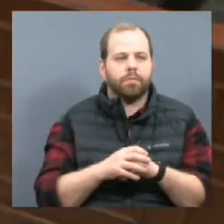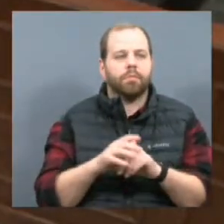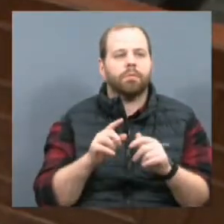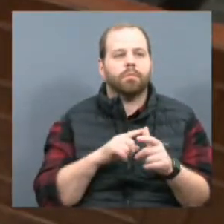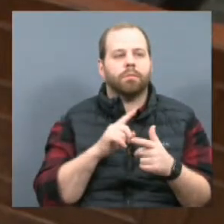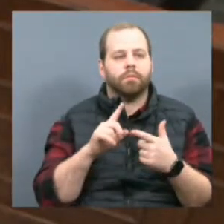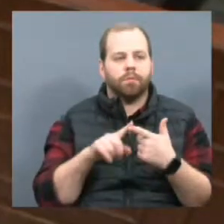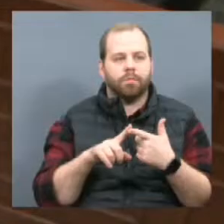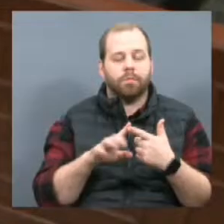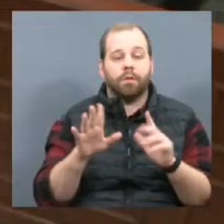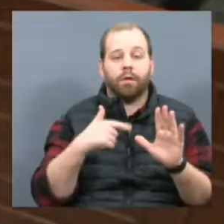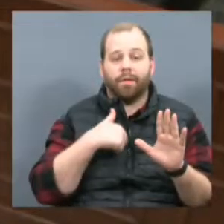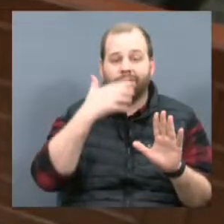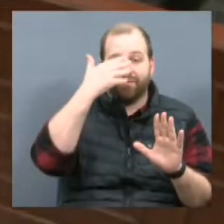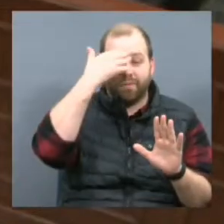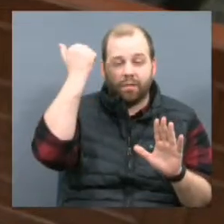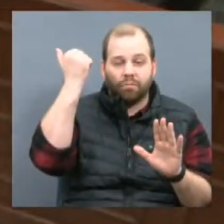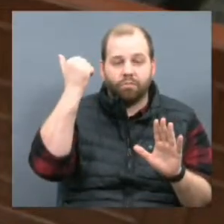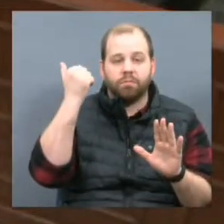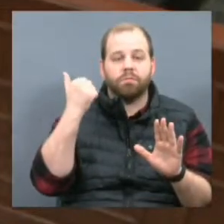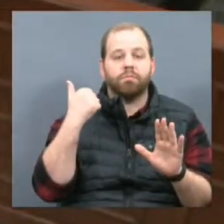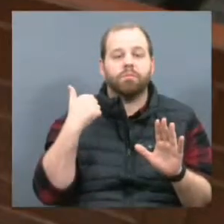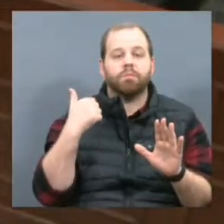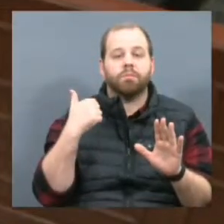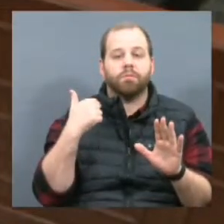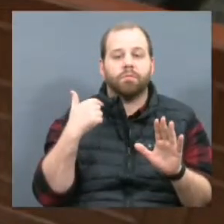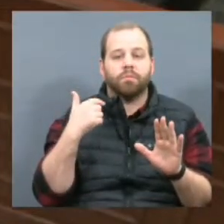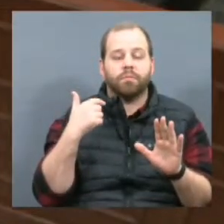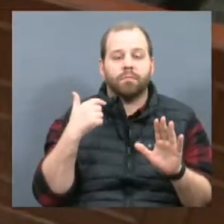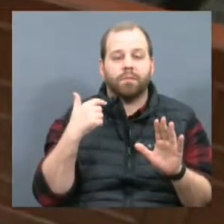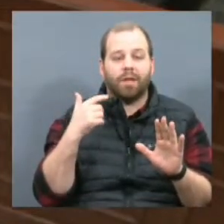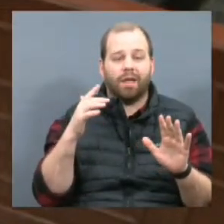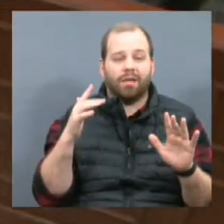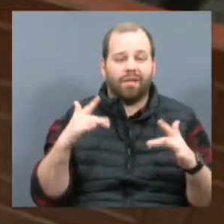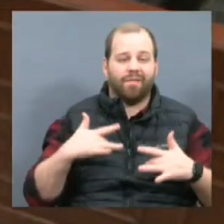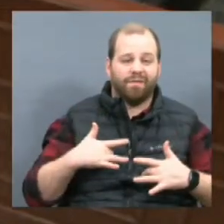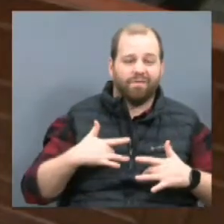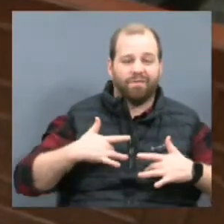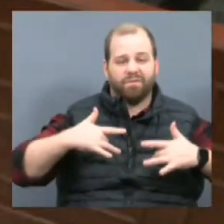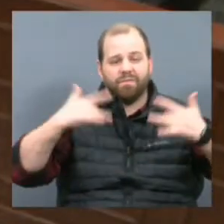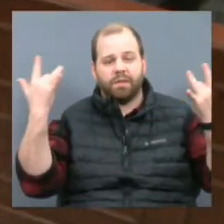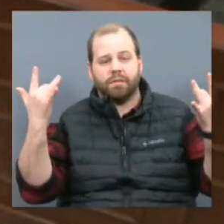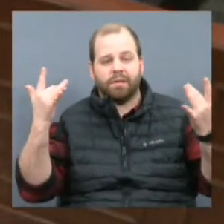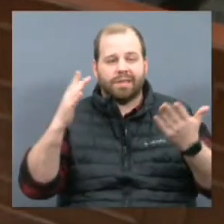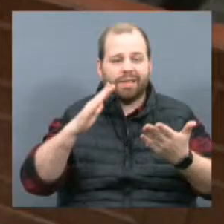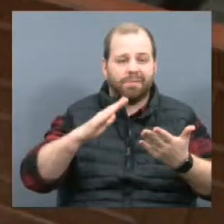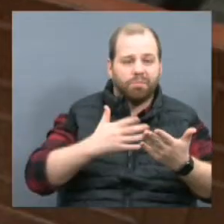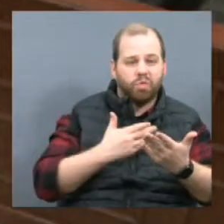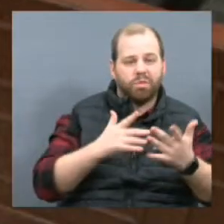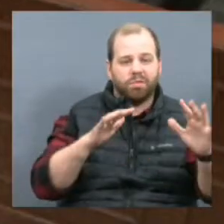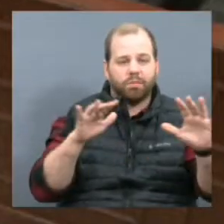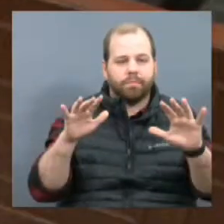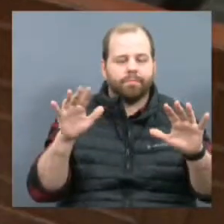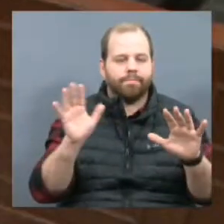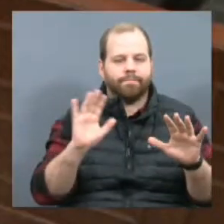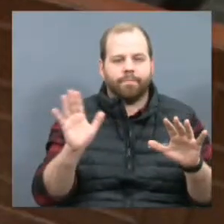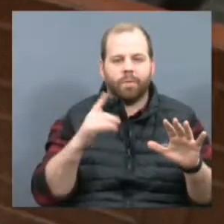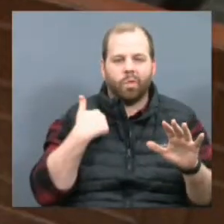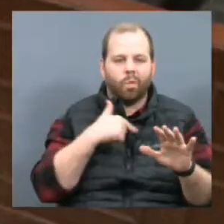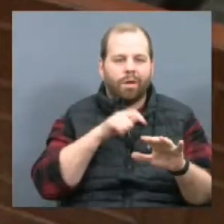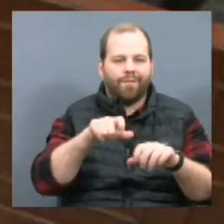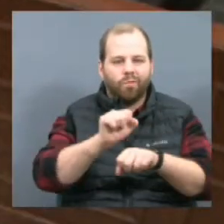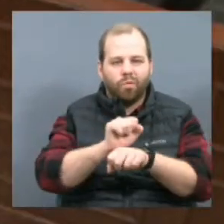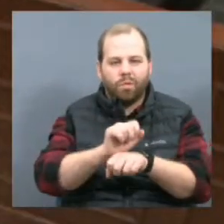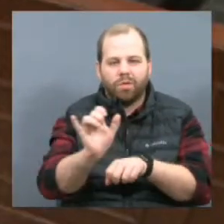music, I forgot to mention that we won't have like those big events, so we had to work too, so we won't be,